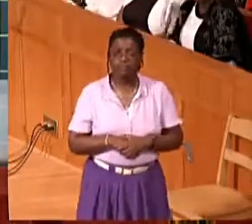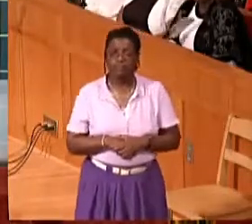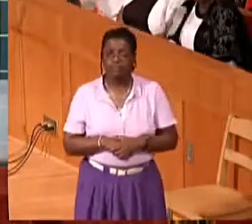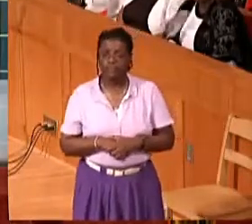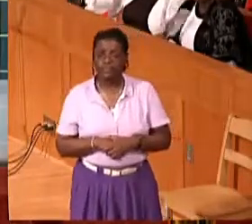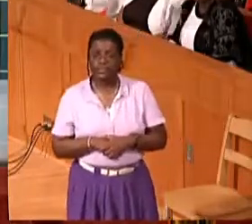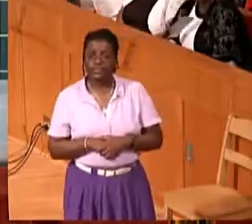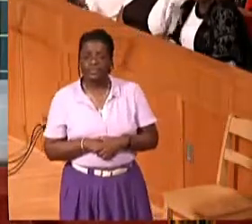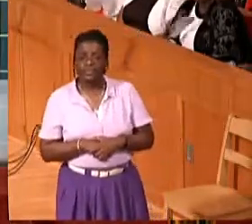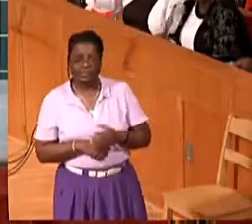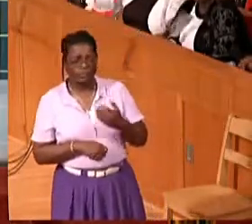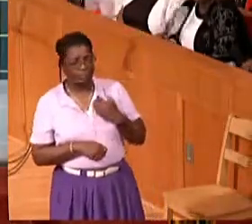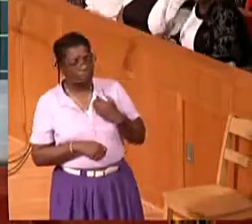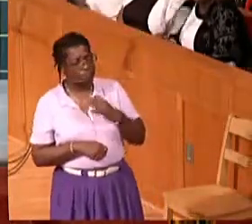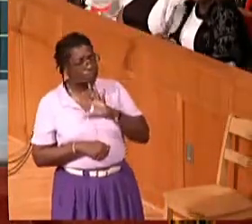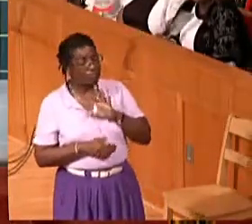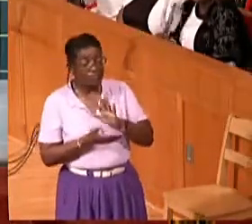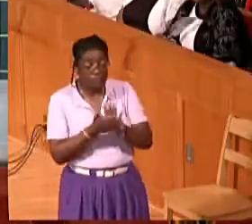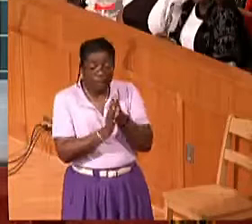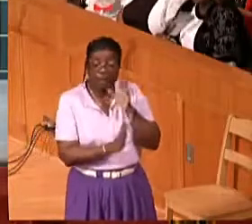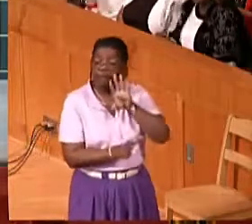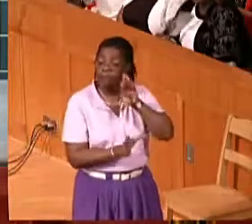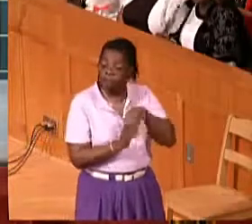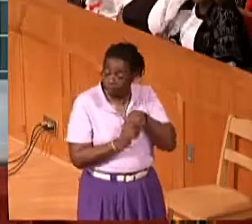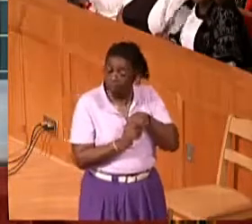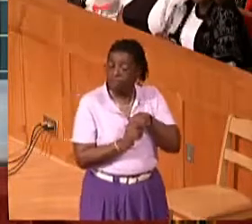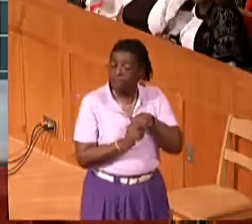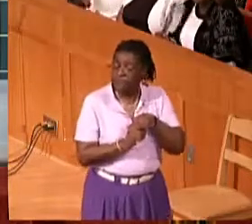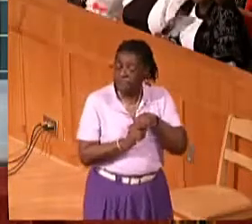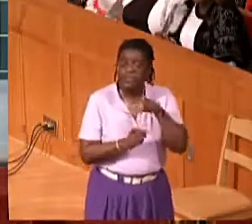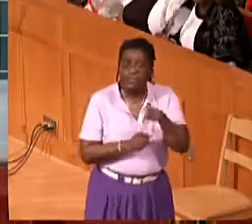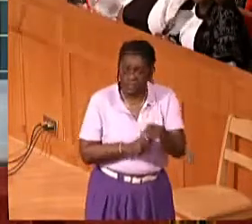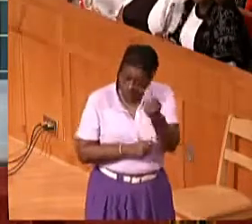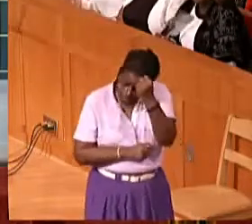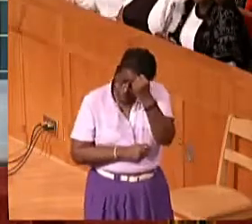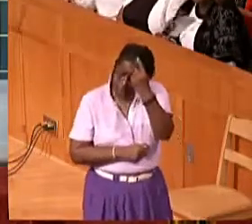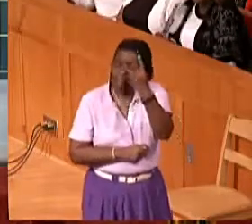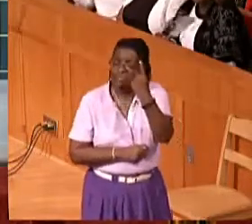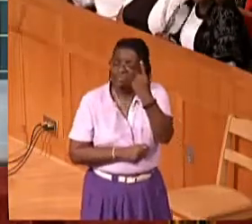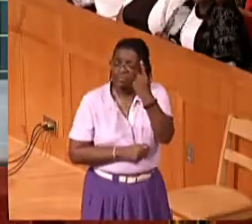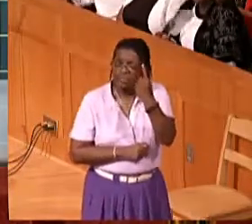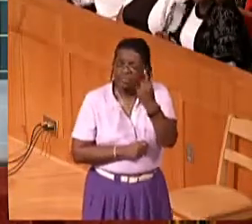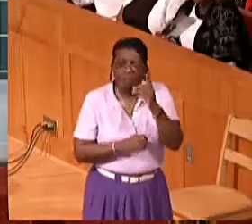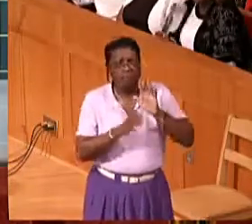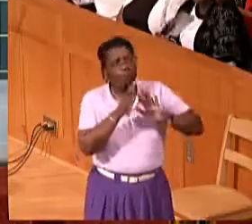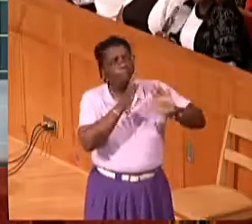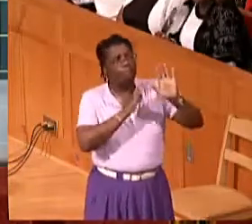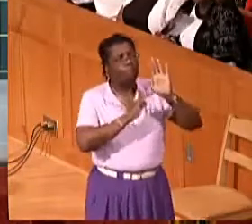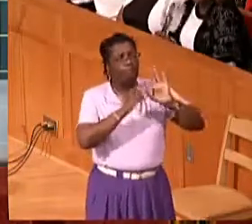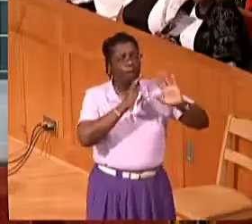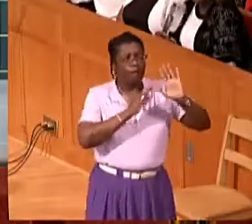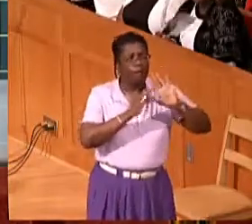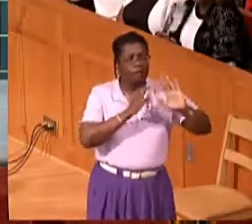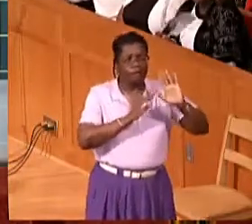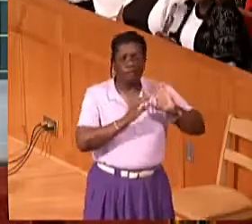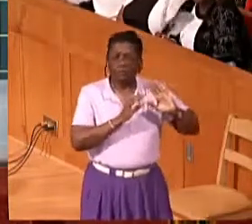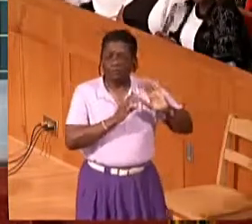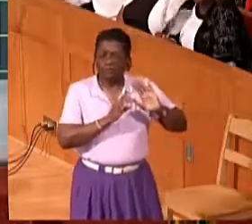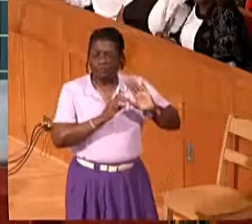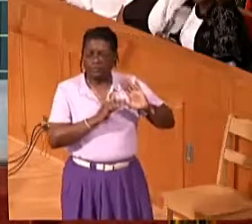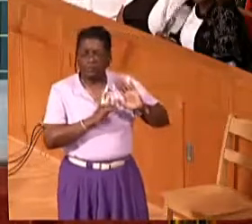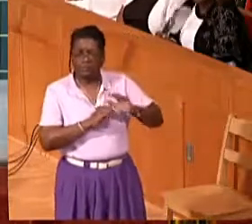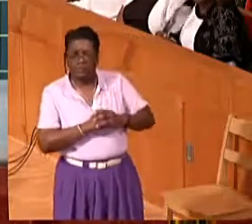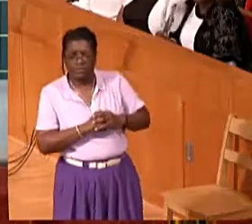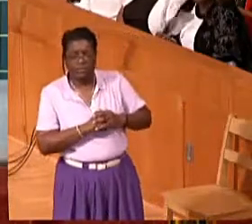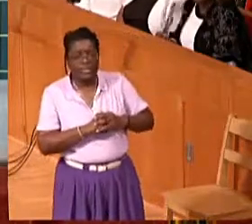become engaged, but we've got to understand, you see, when I was young, I was in the church, but I didn't have any church in